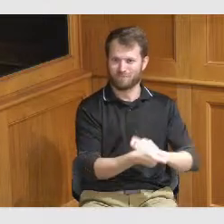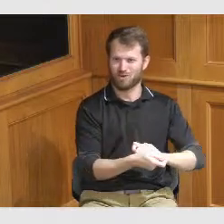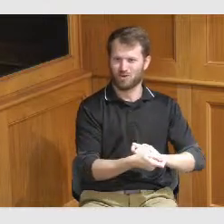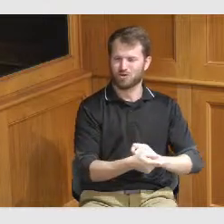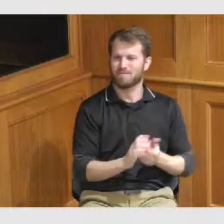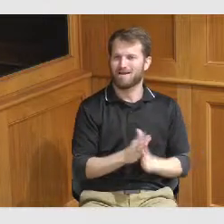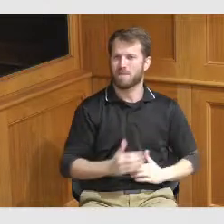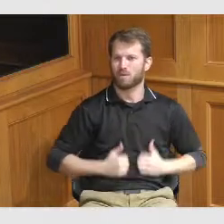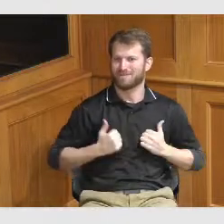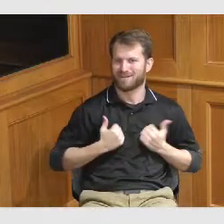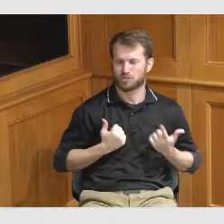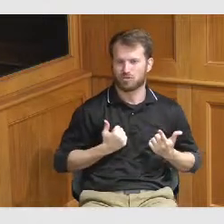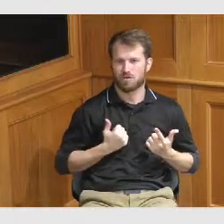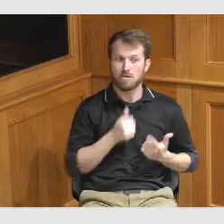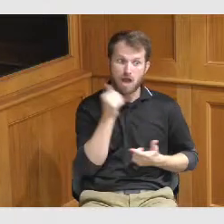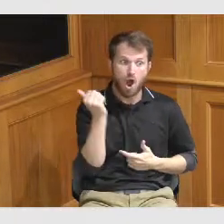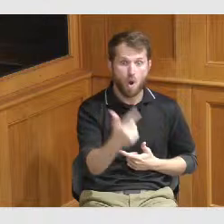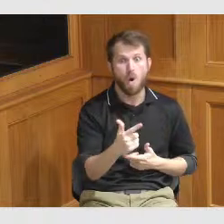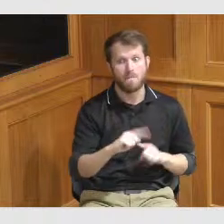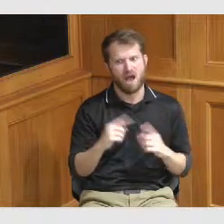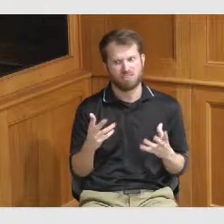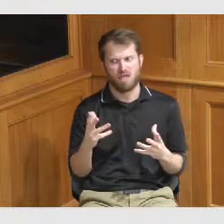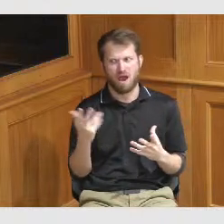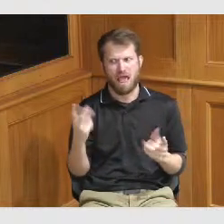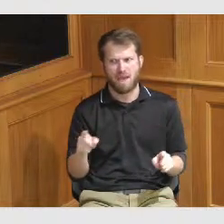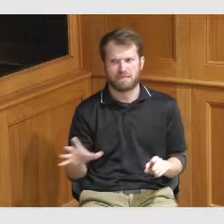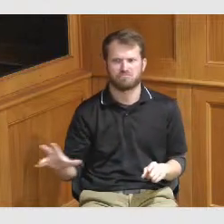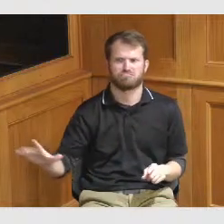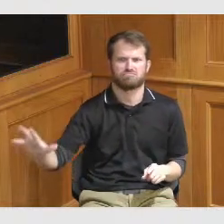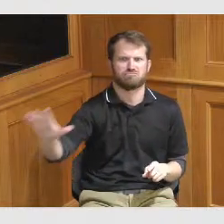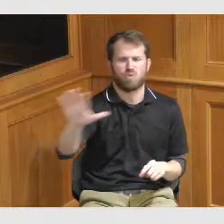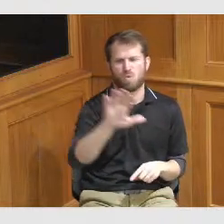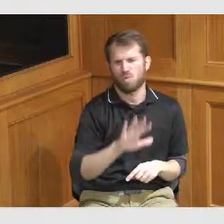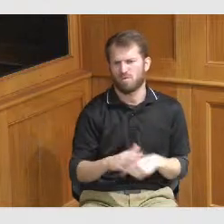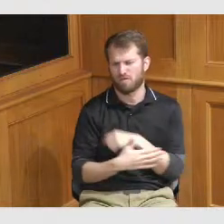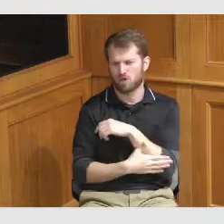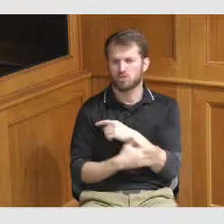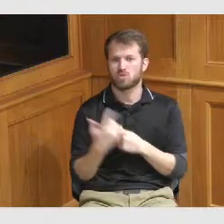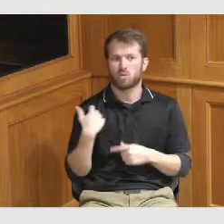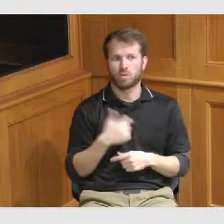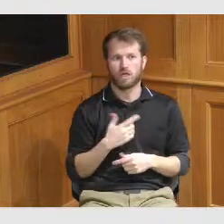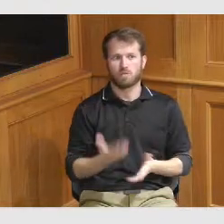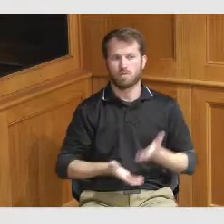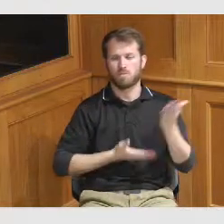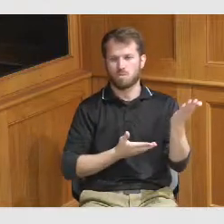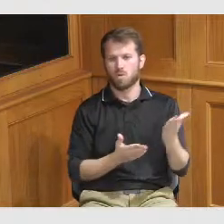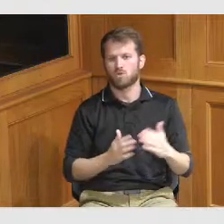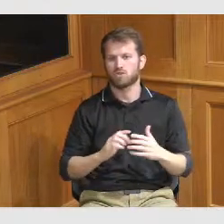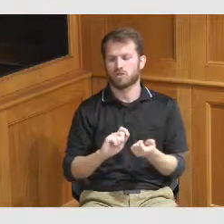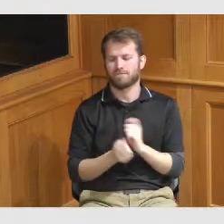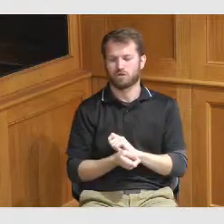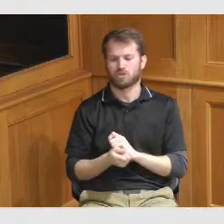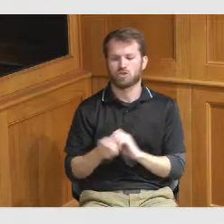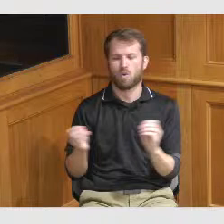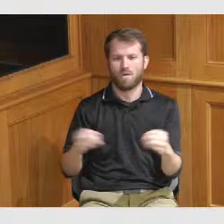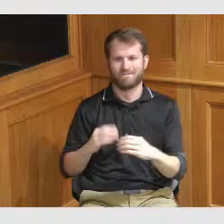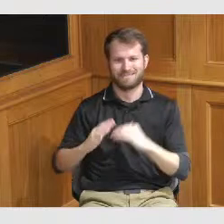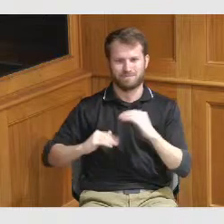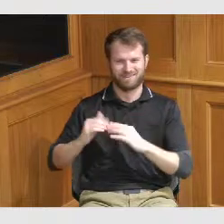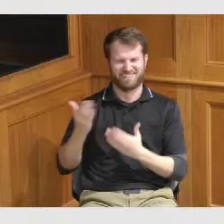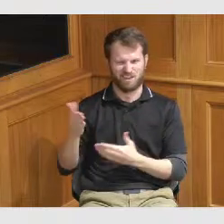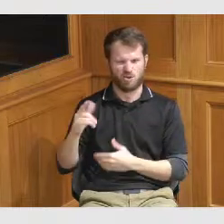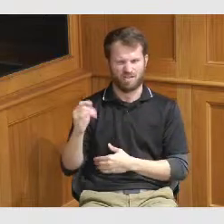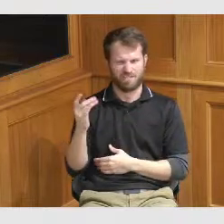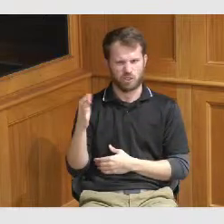some. It's happening across the country. So Ackerman is proposing a conversion of an office building in Governor's Hill to a